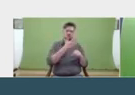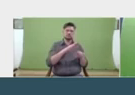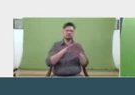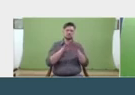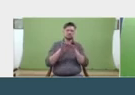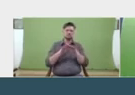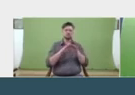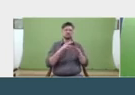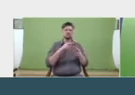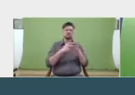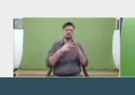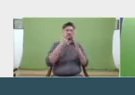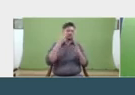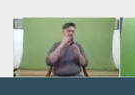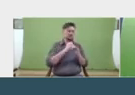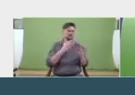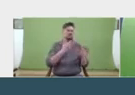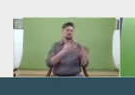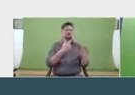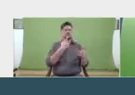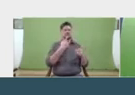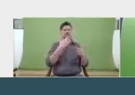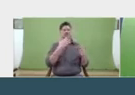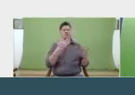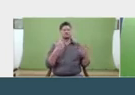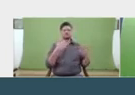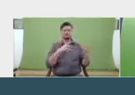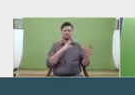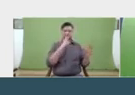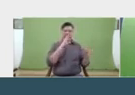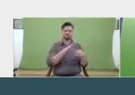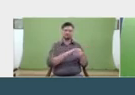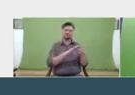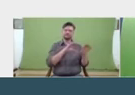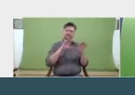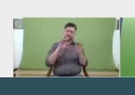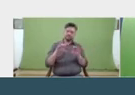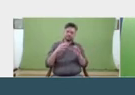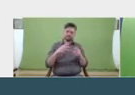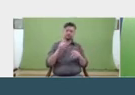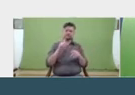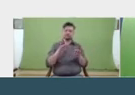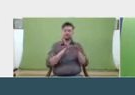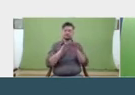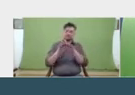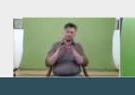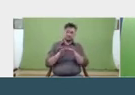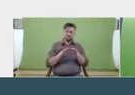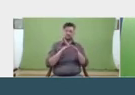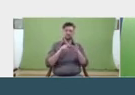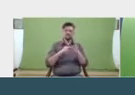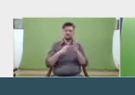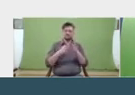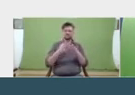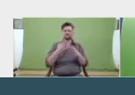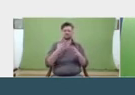and uh you know standardization has had a very vibrant sort of discussion within linguistics in from early 60s